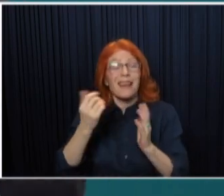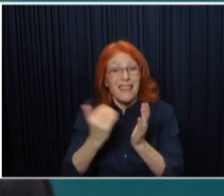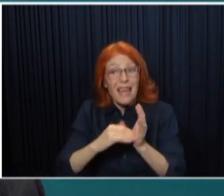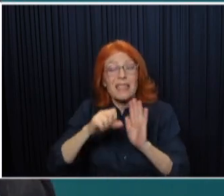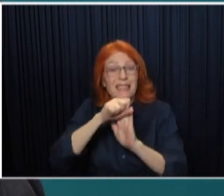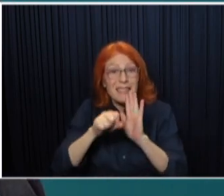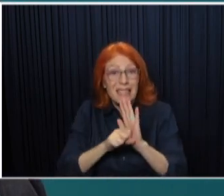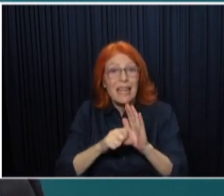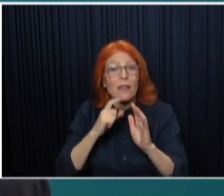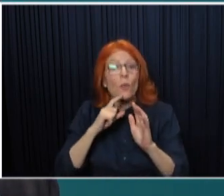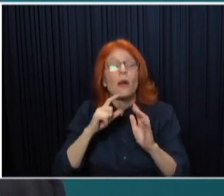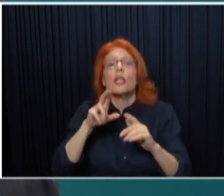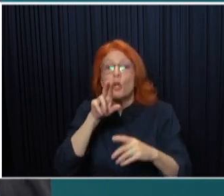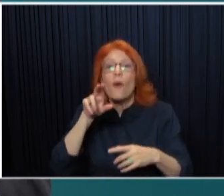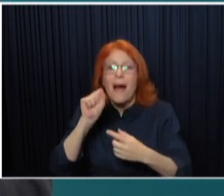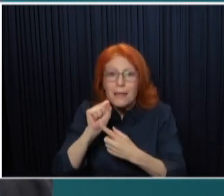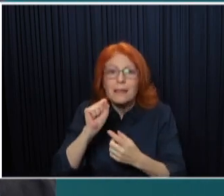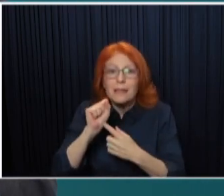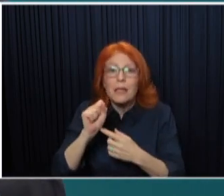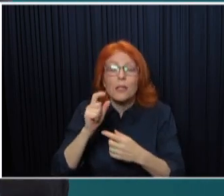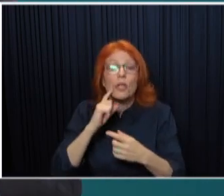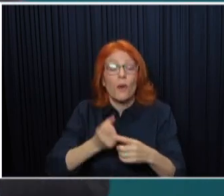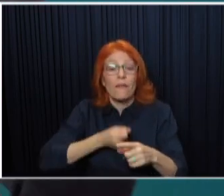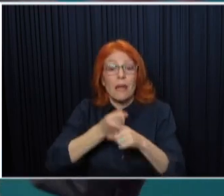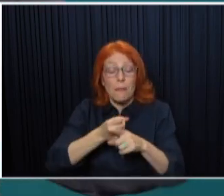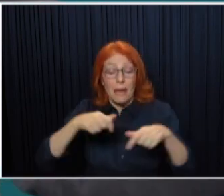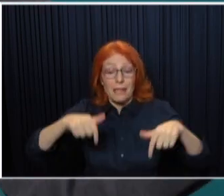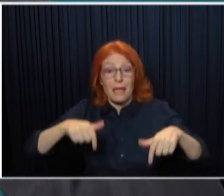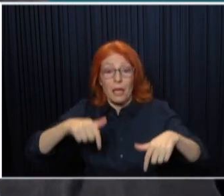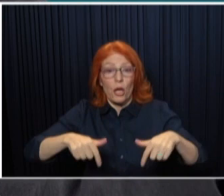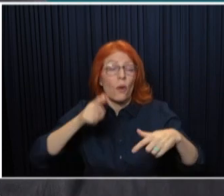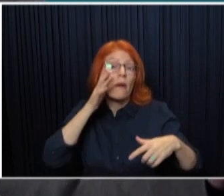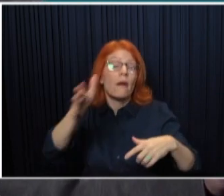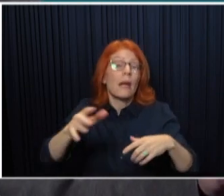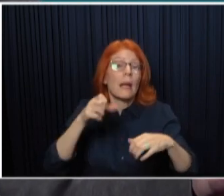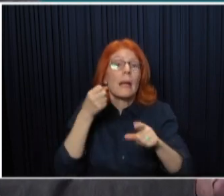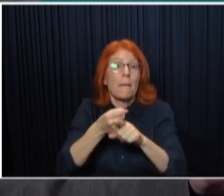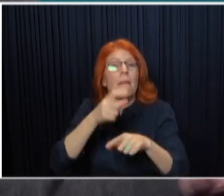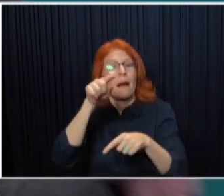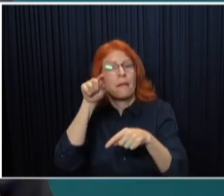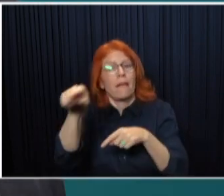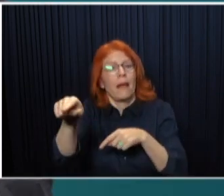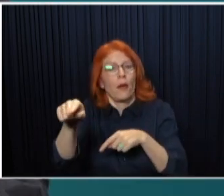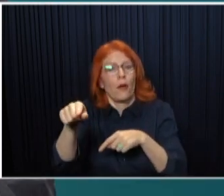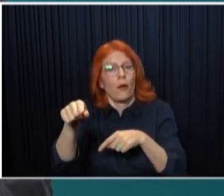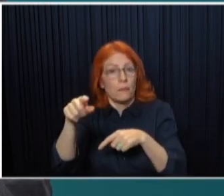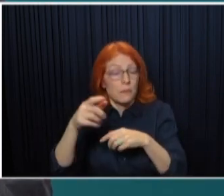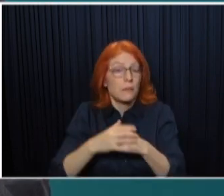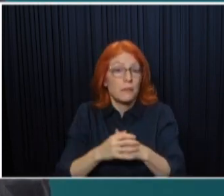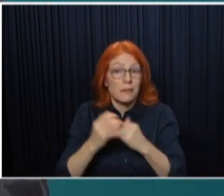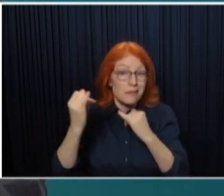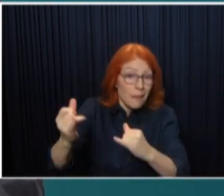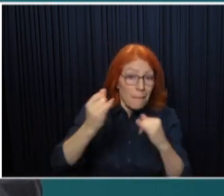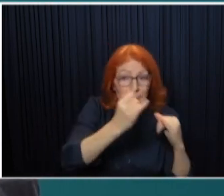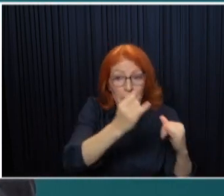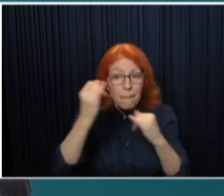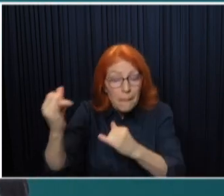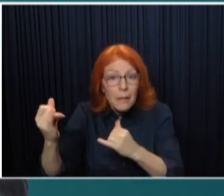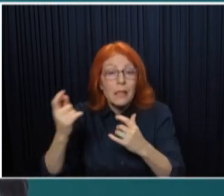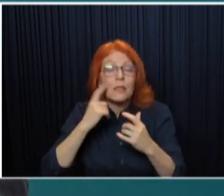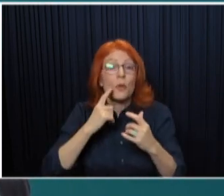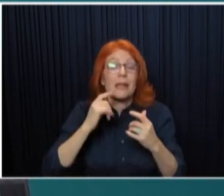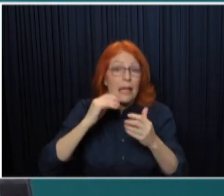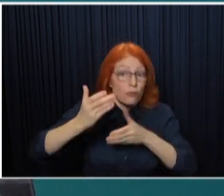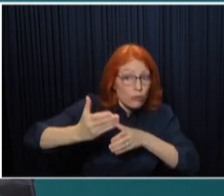the United States. So anything that does impact here could eventually have an impact there. Is this a resource that we can be